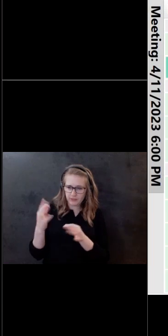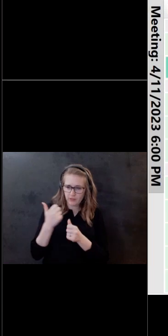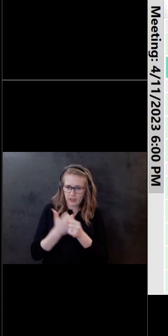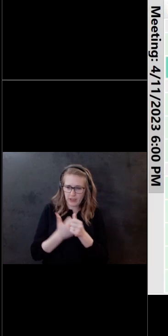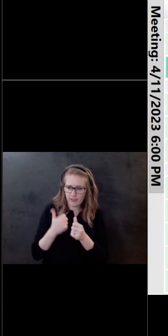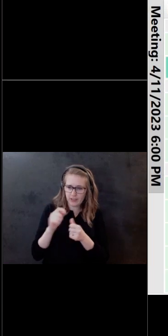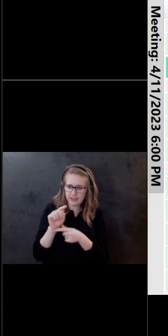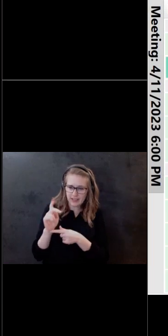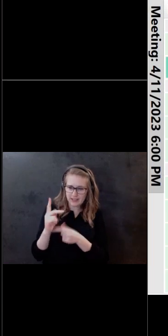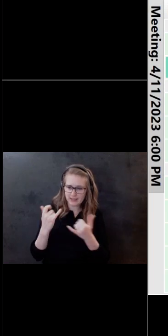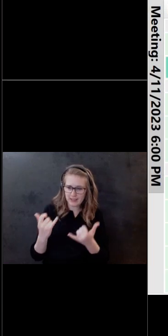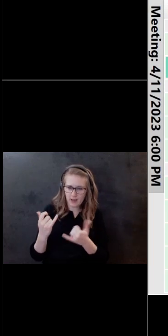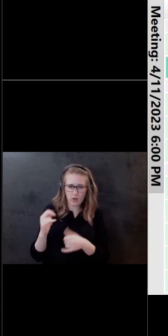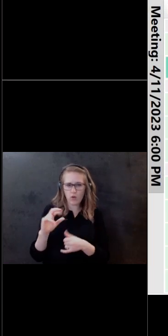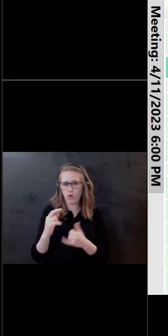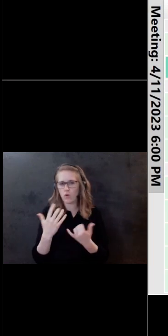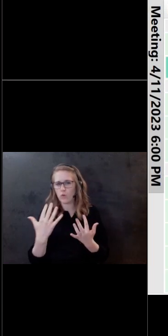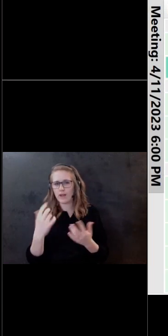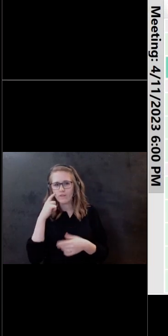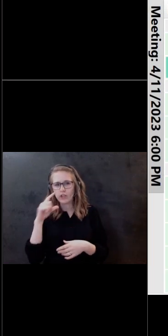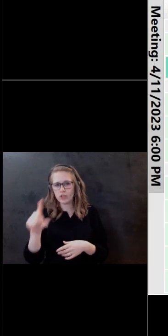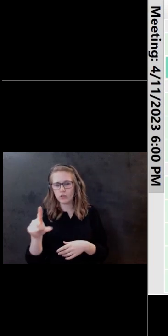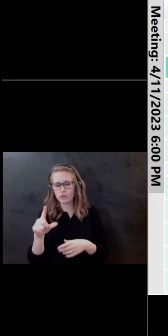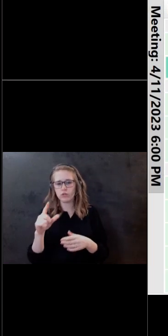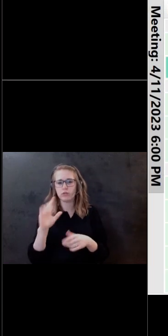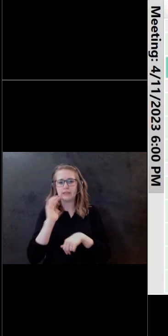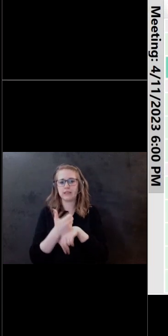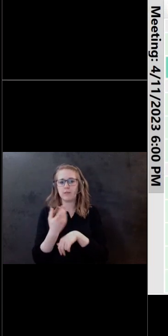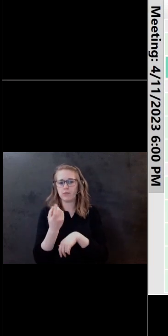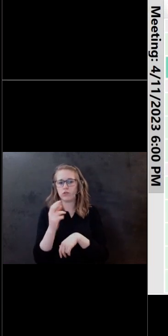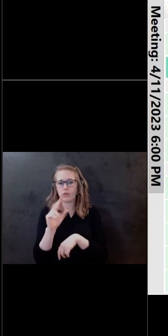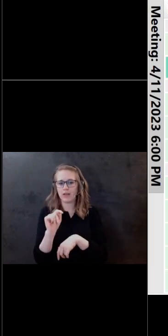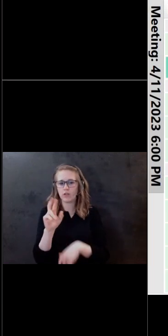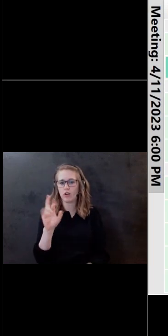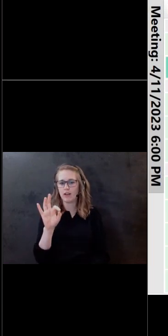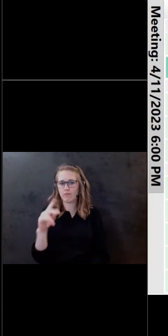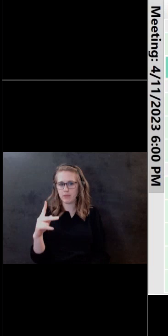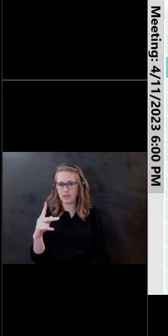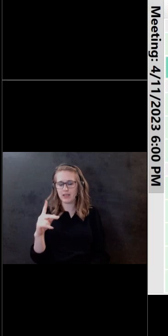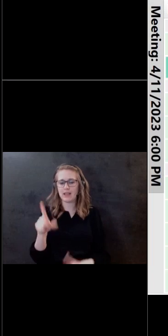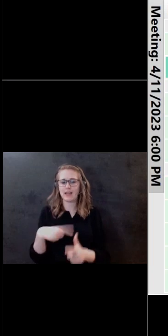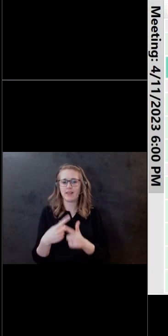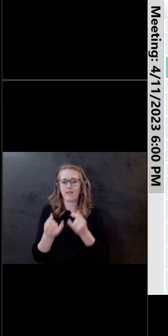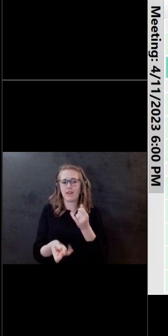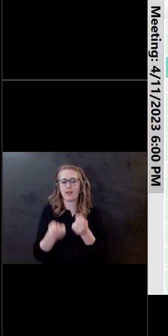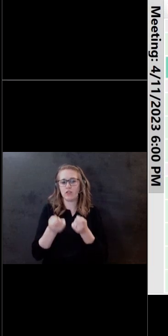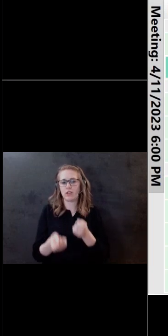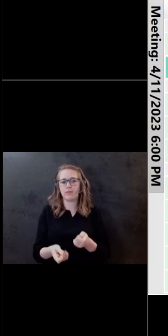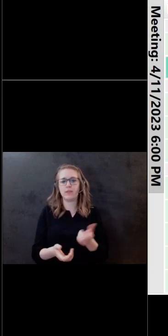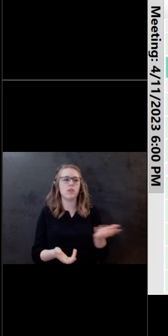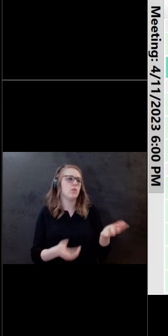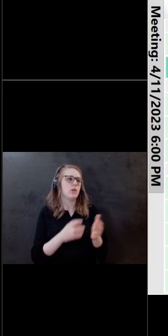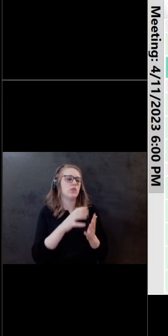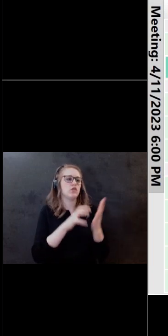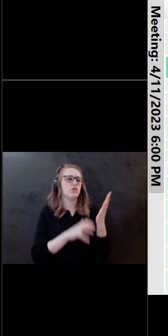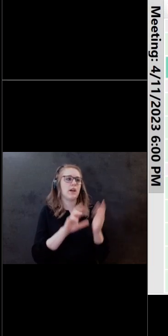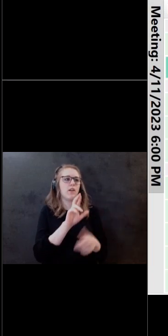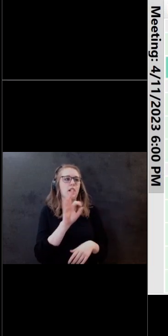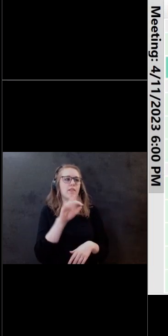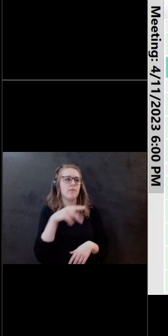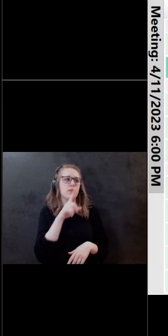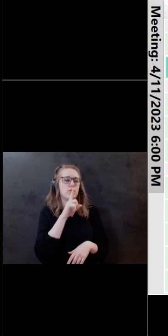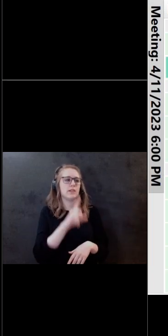task now, or wait for you to work a draft RFP, then we can make our final adjustments then? The draft RFP would just be